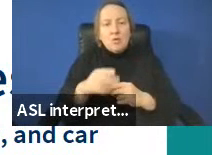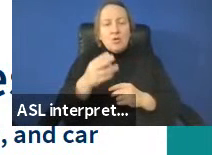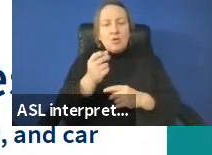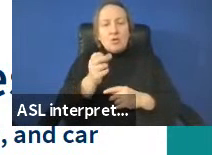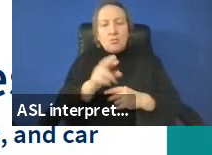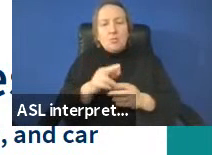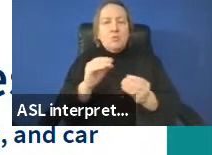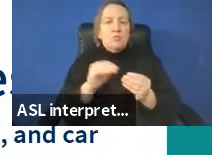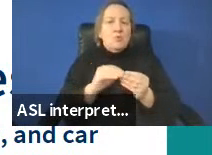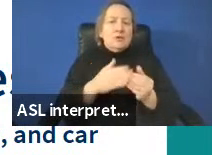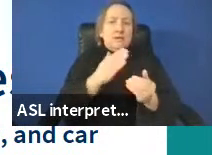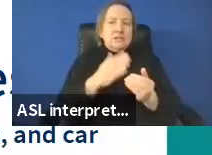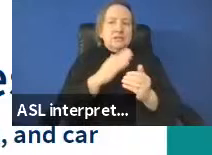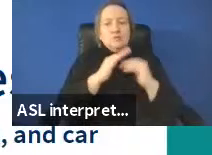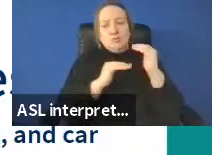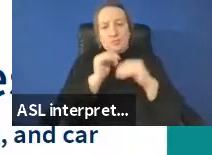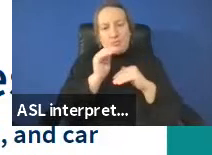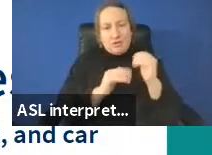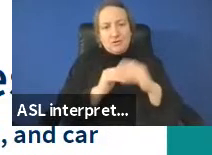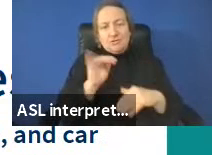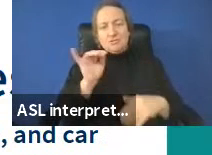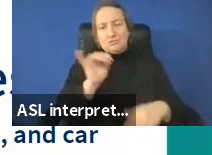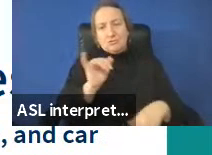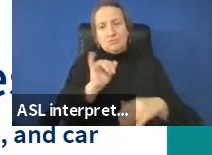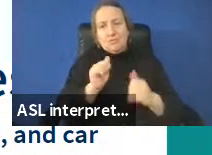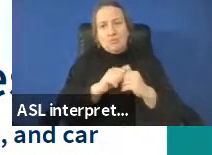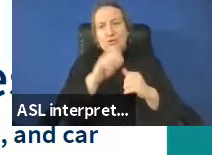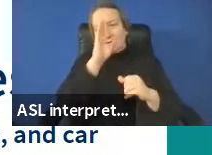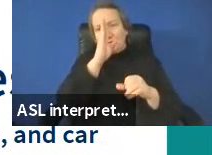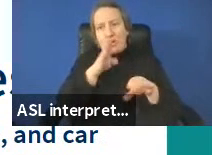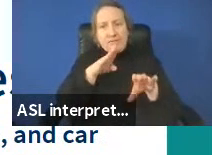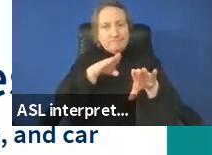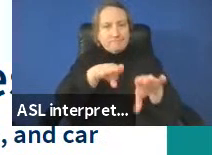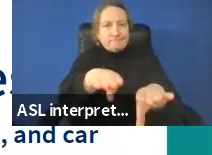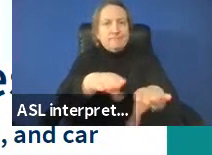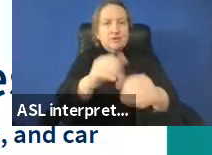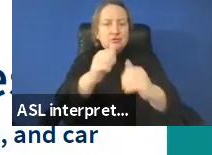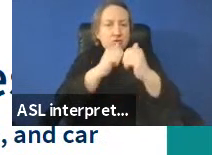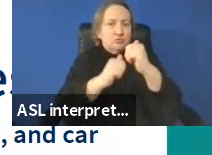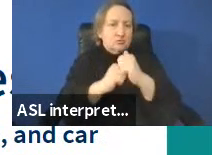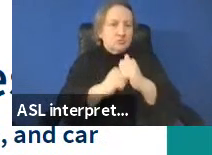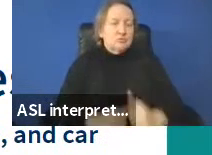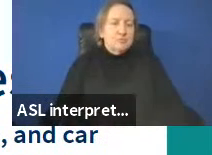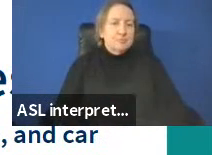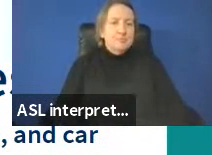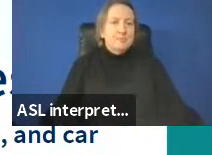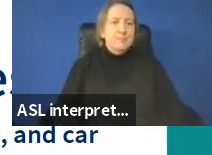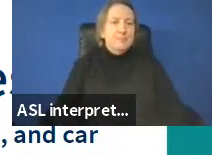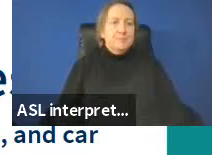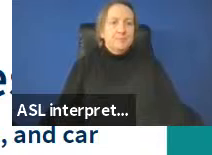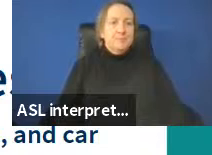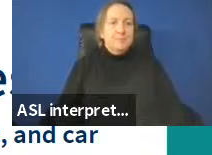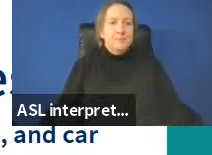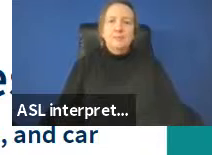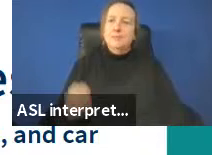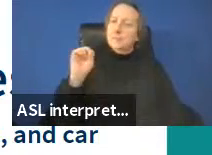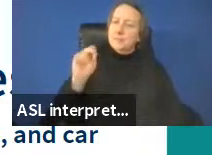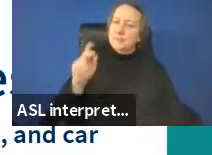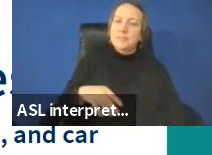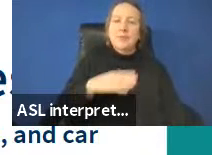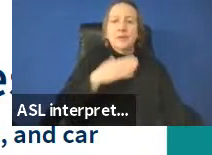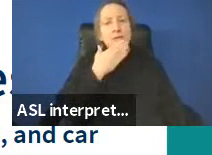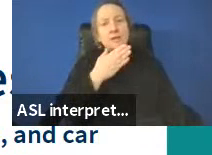much easier bridge to construct with straight structural elements. Okay. Thanks,